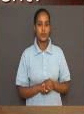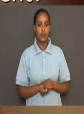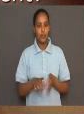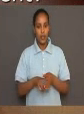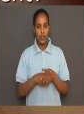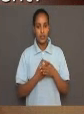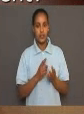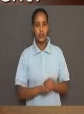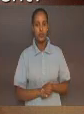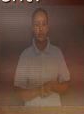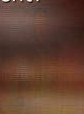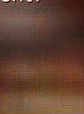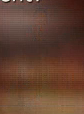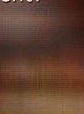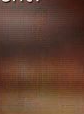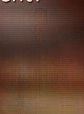Begin.